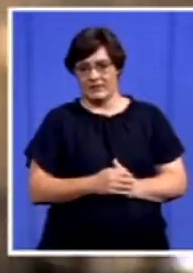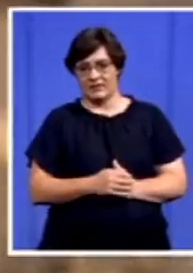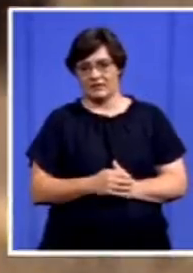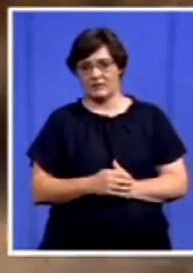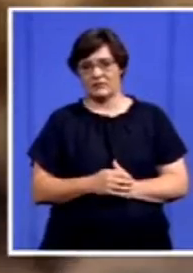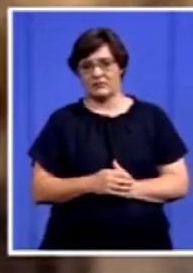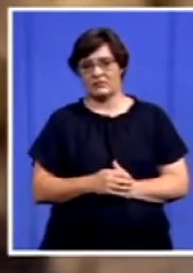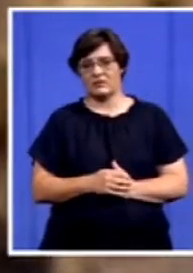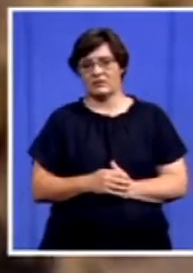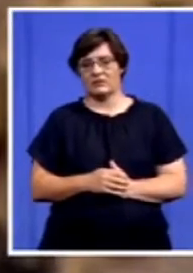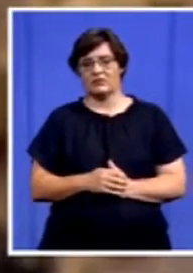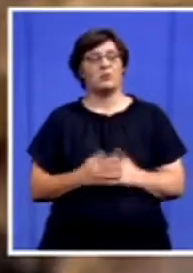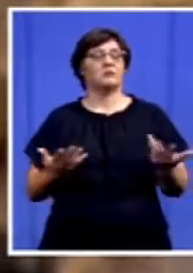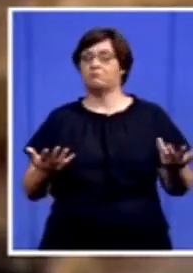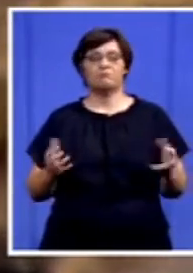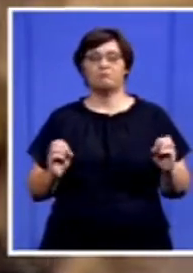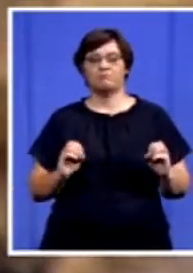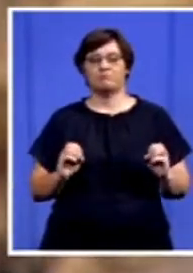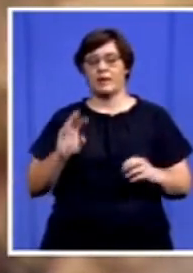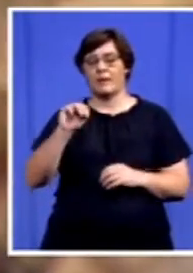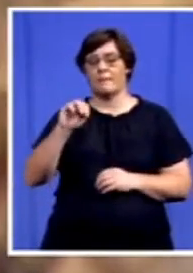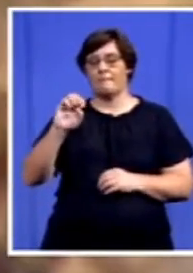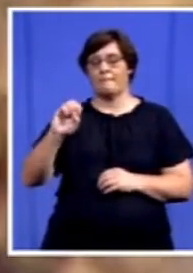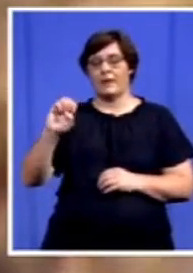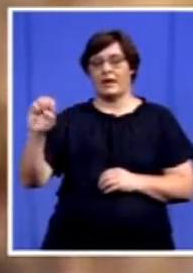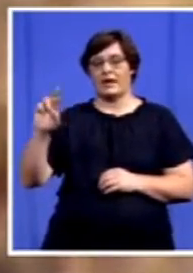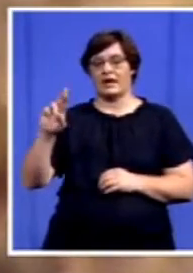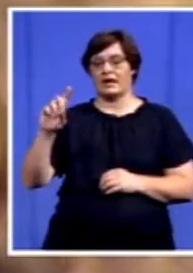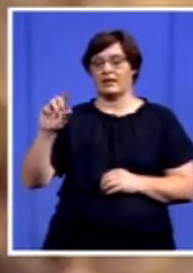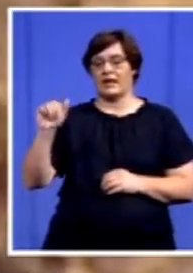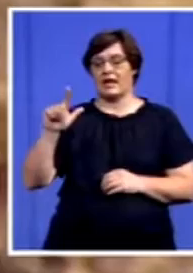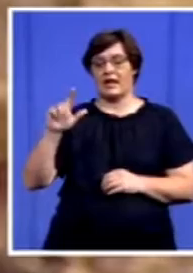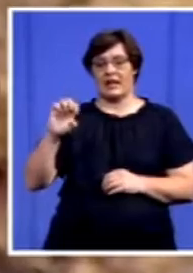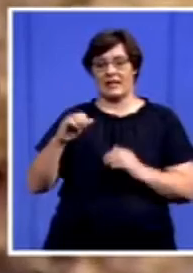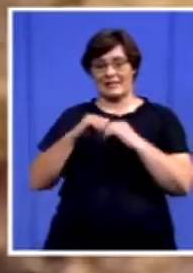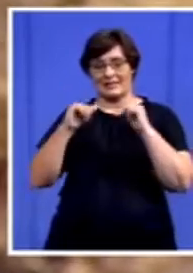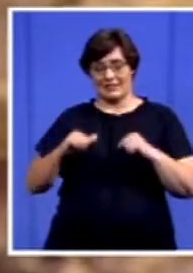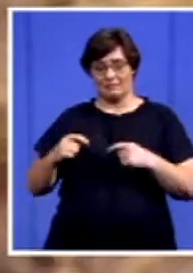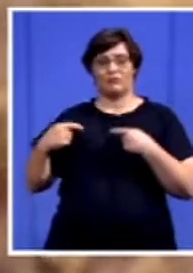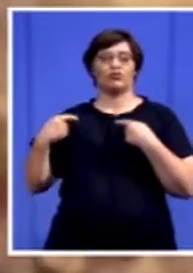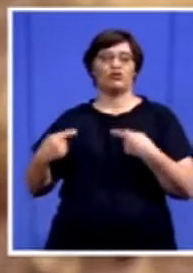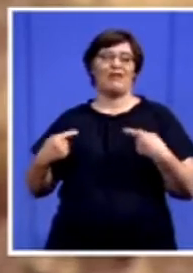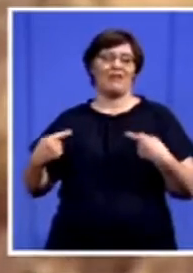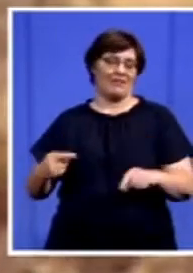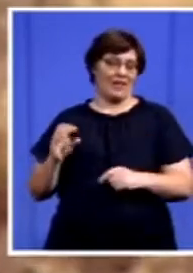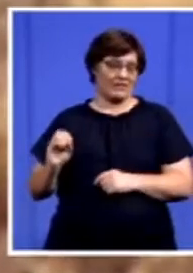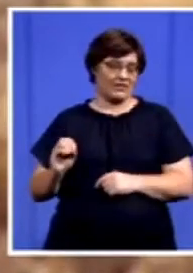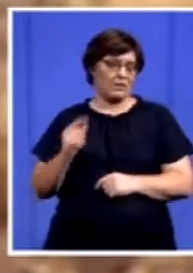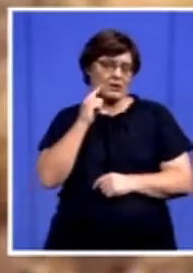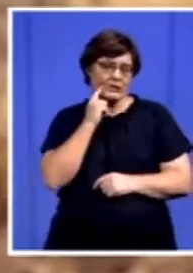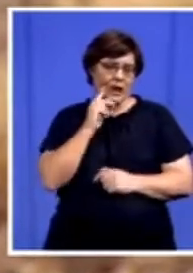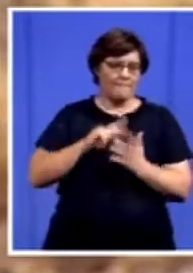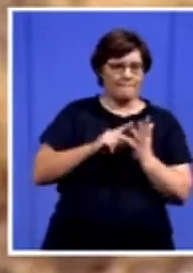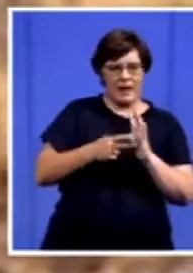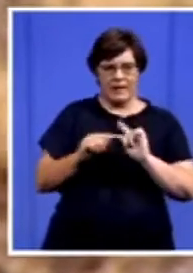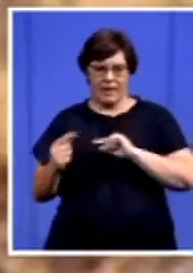system was struggling a little bit. Yes. We have made contingency plans to move water from other systems